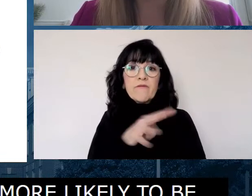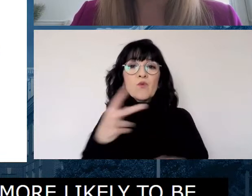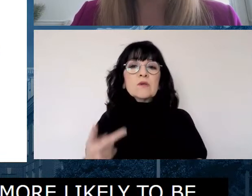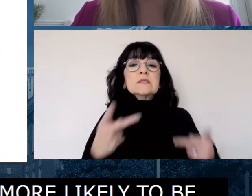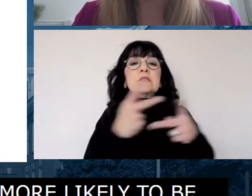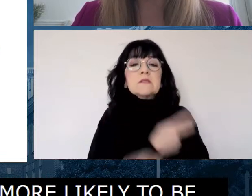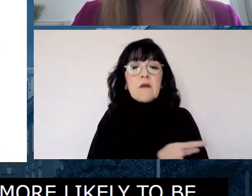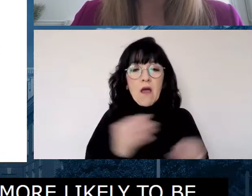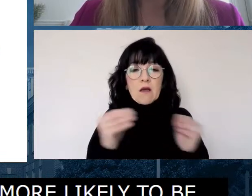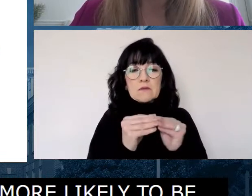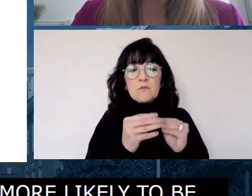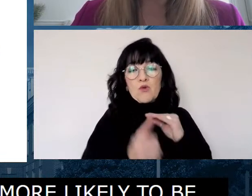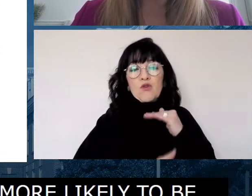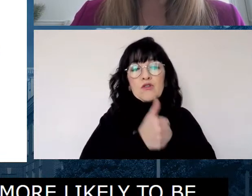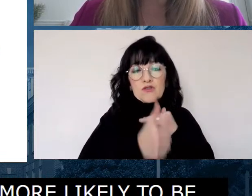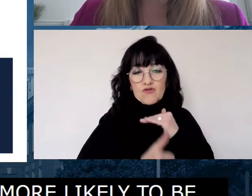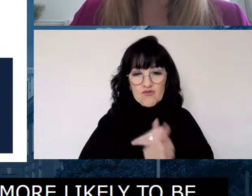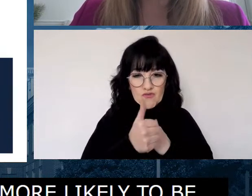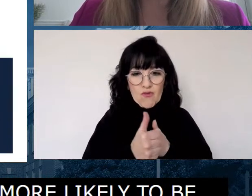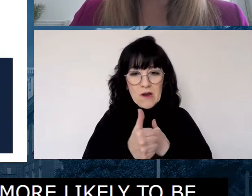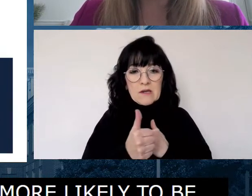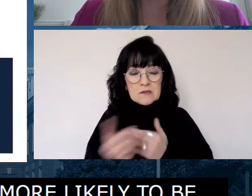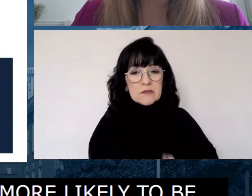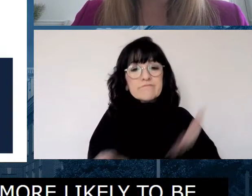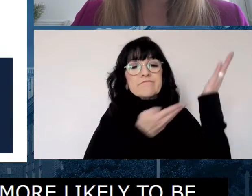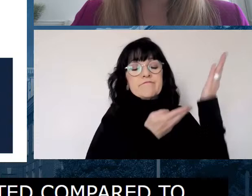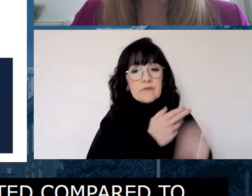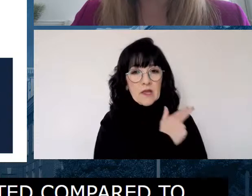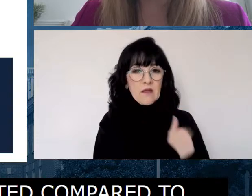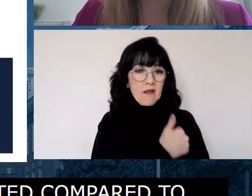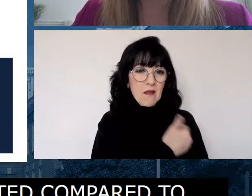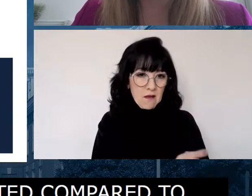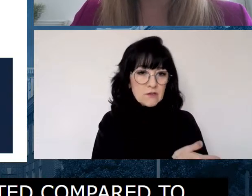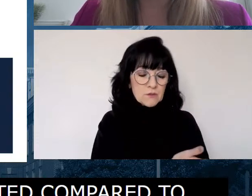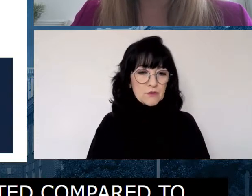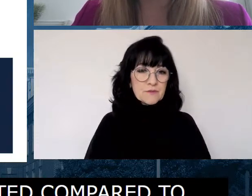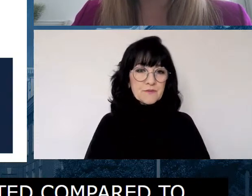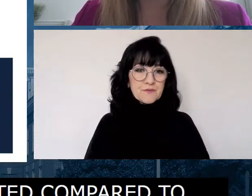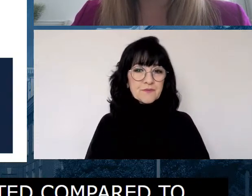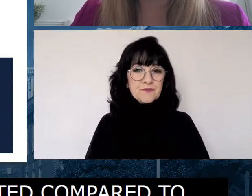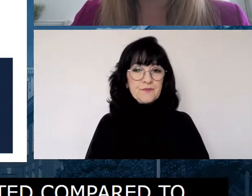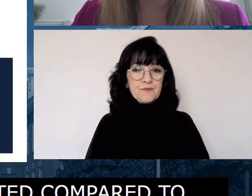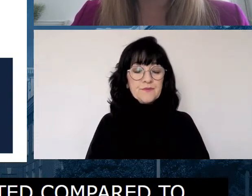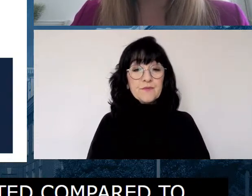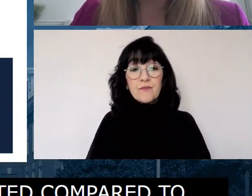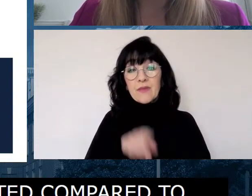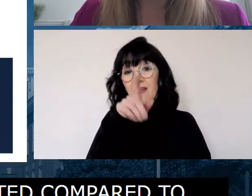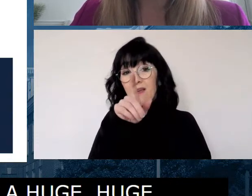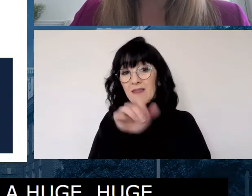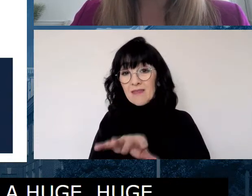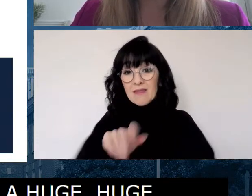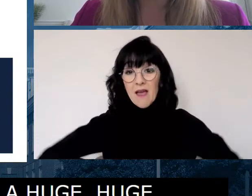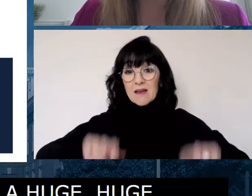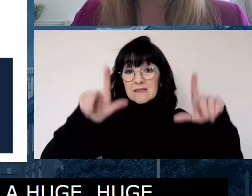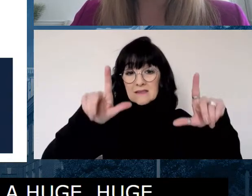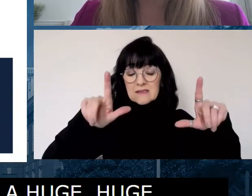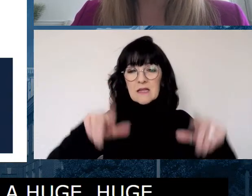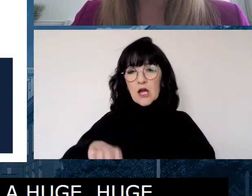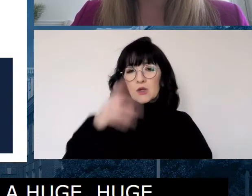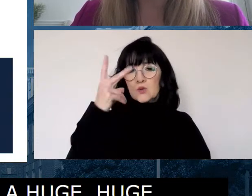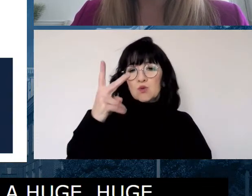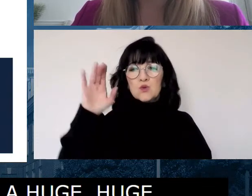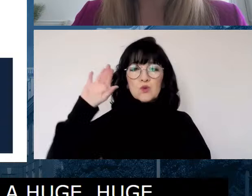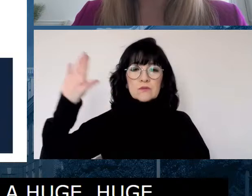huge difference. On the next slide, wanted to highlight two CDC studies. The first looked at